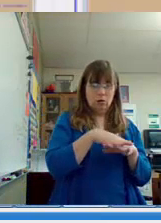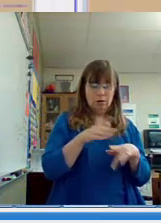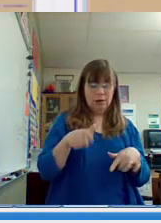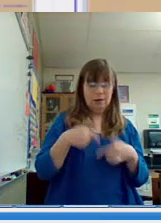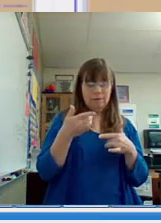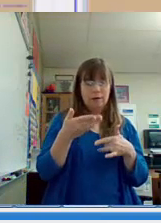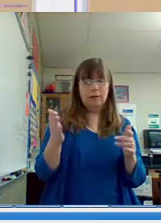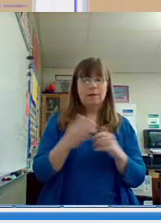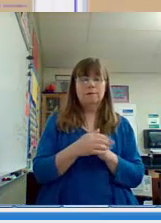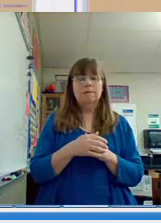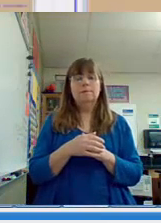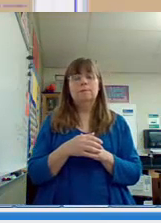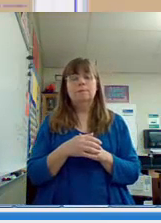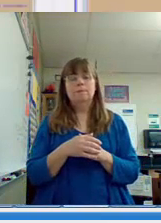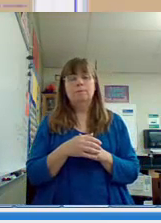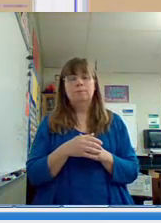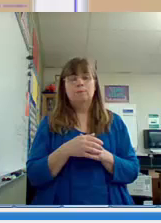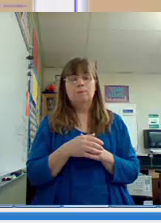So,